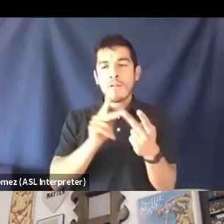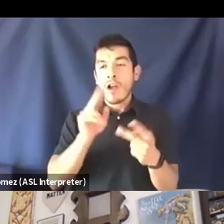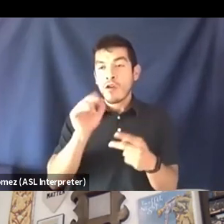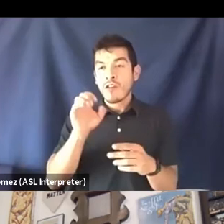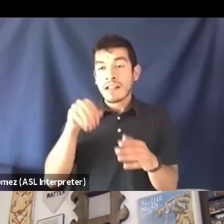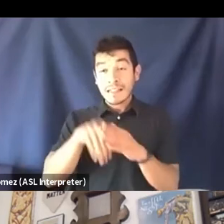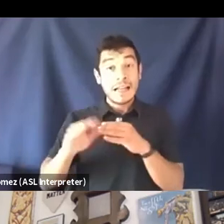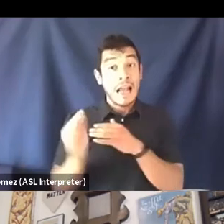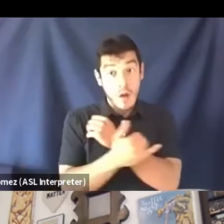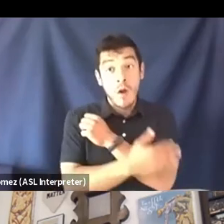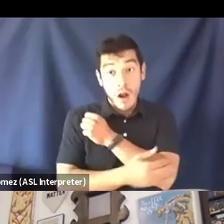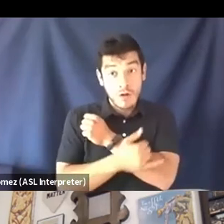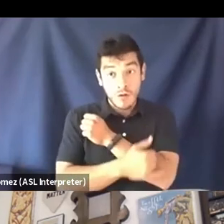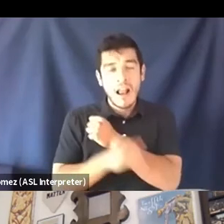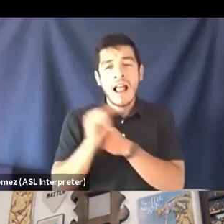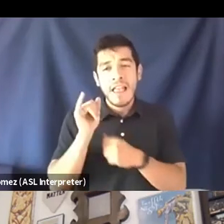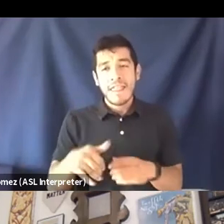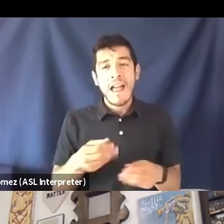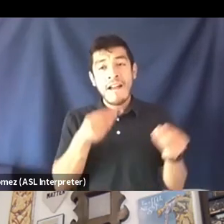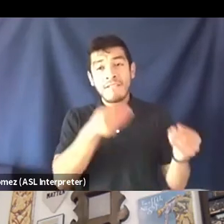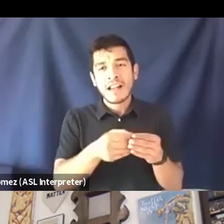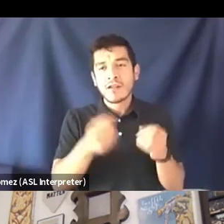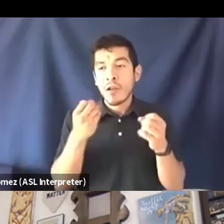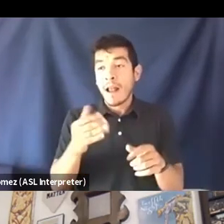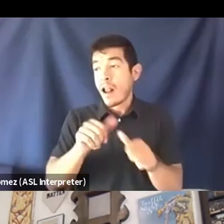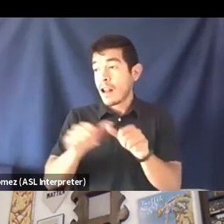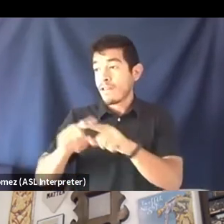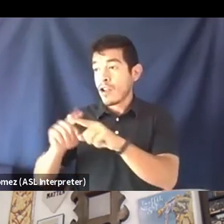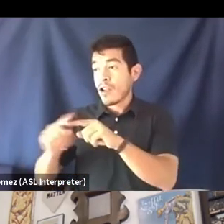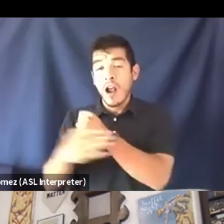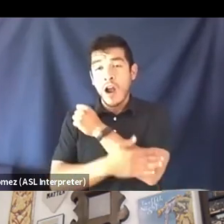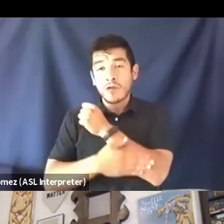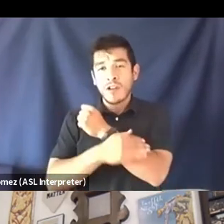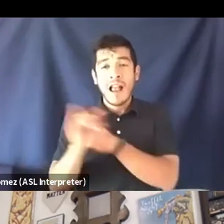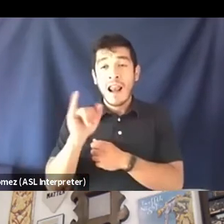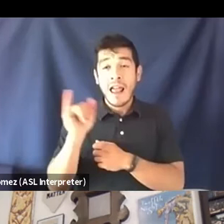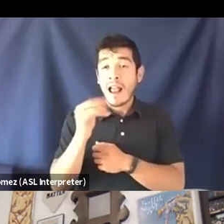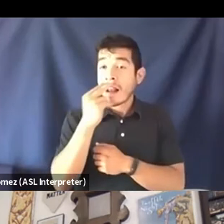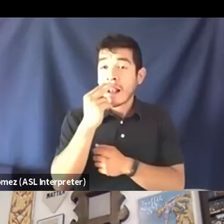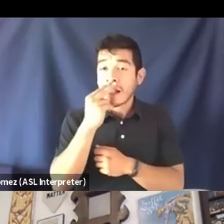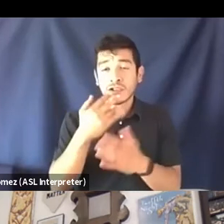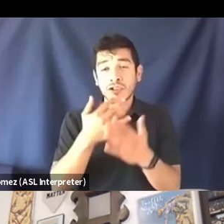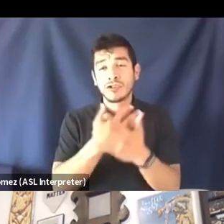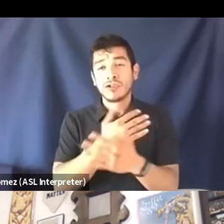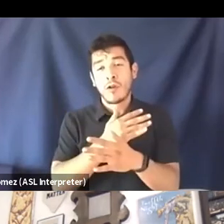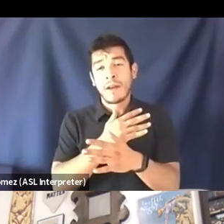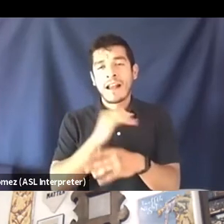which fed into many other countries, including Nazi Germany's desire to create an Aryan race.